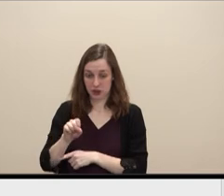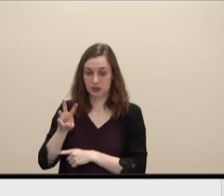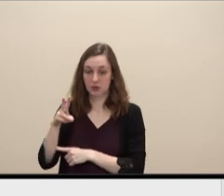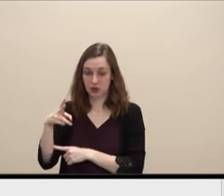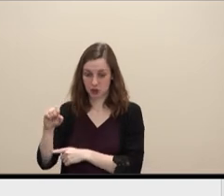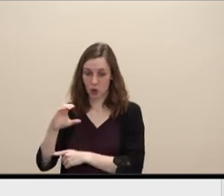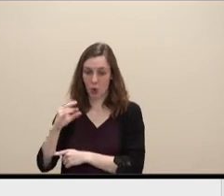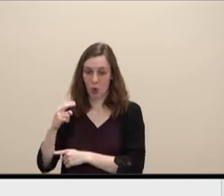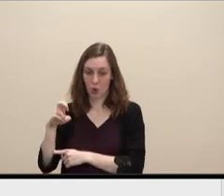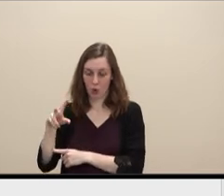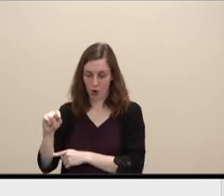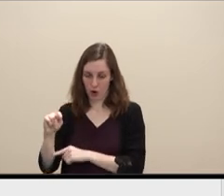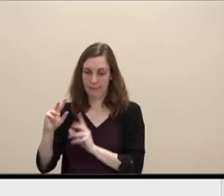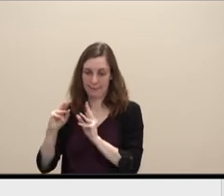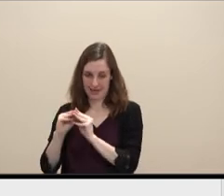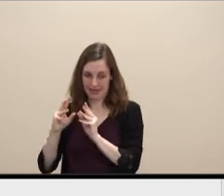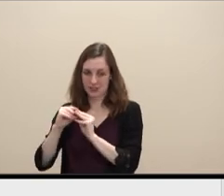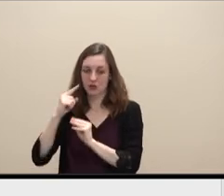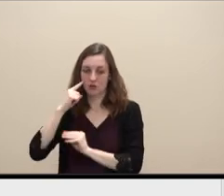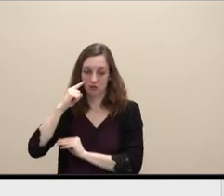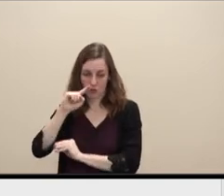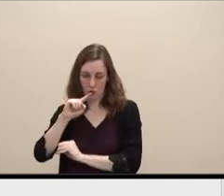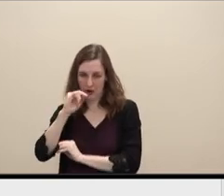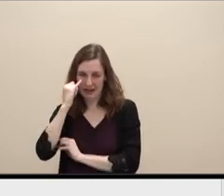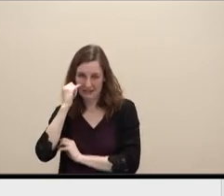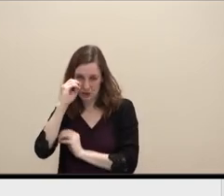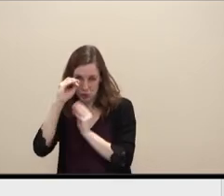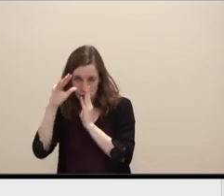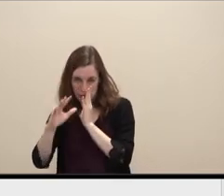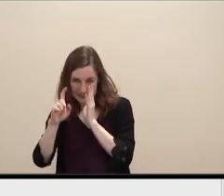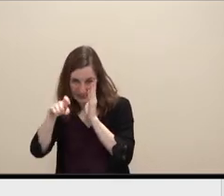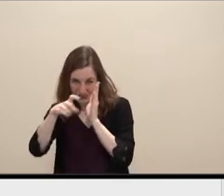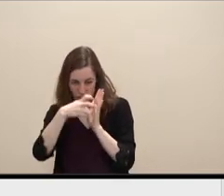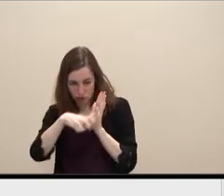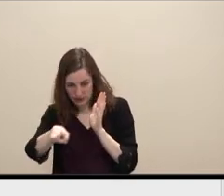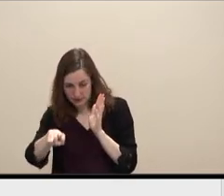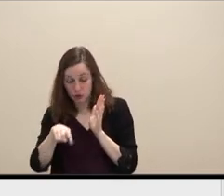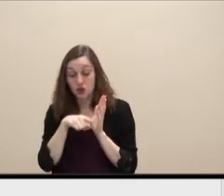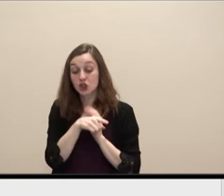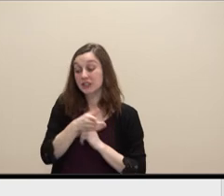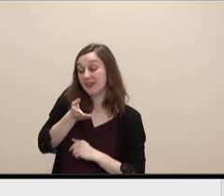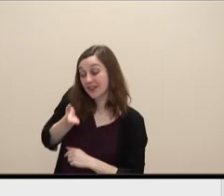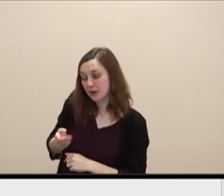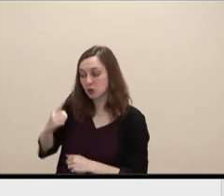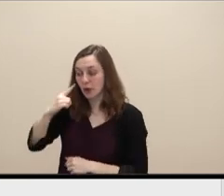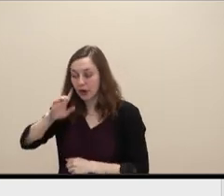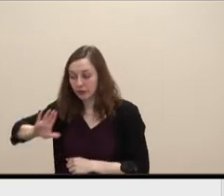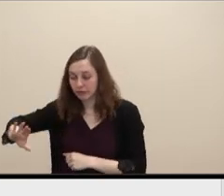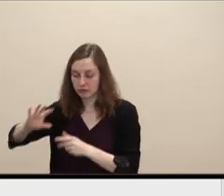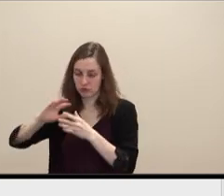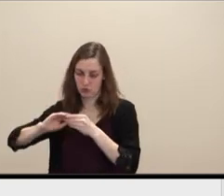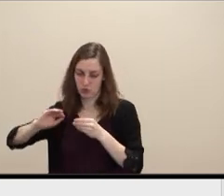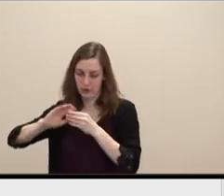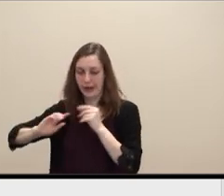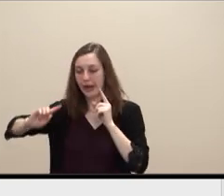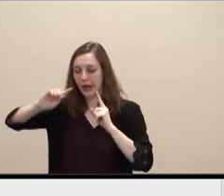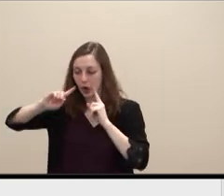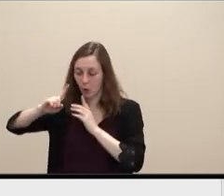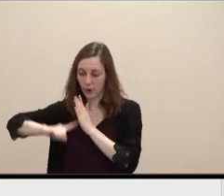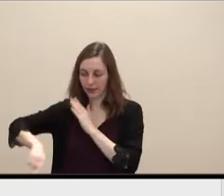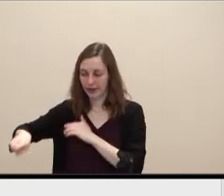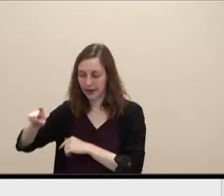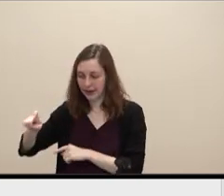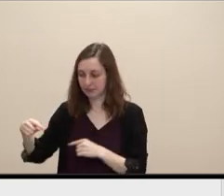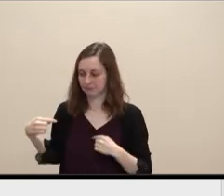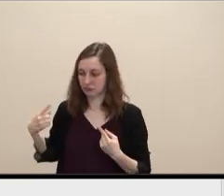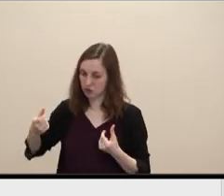AP and the counselor meet to discuss a kid needs to transfer. So she's there to hear their story, to hear what they need, what has